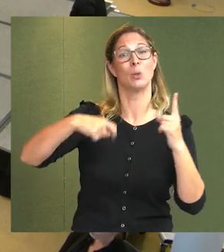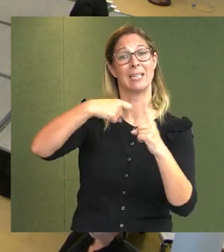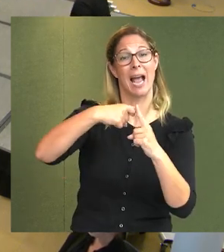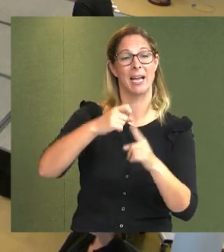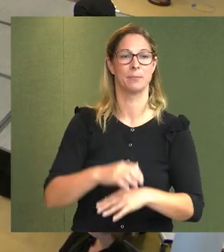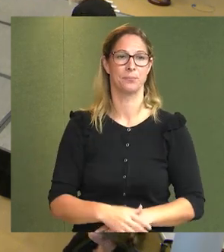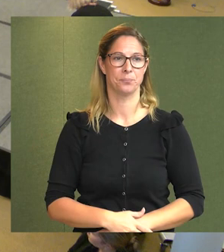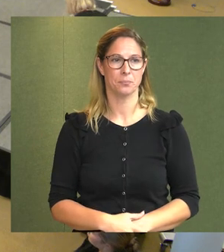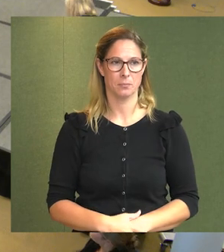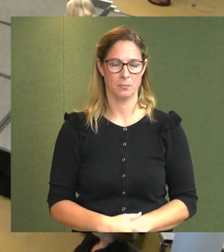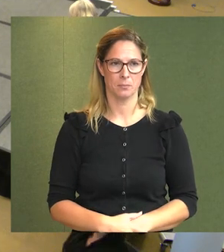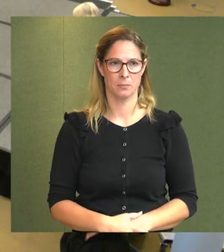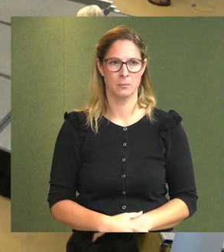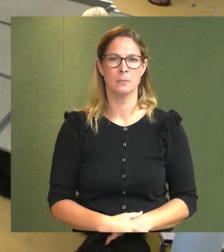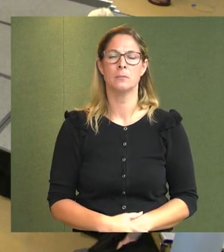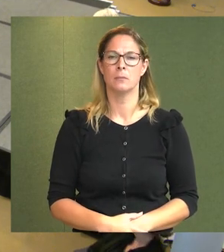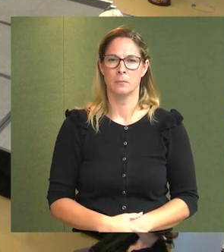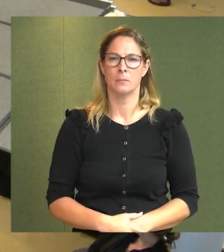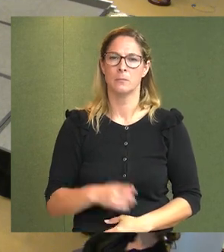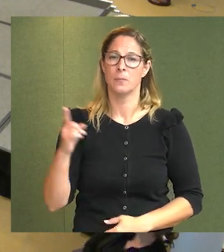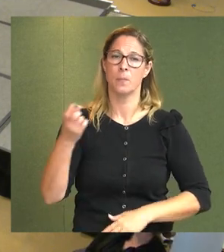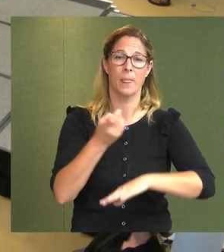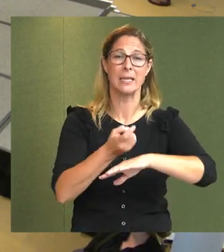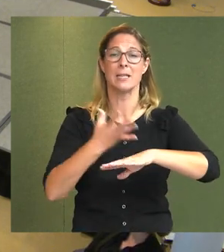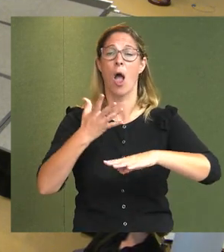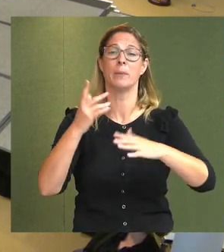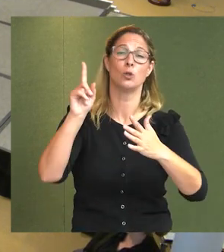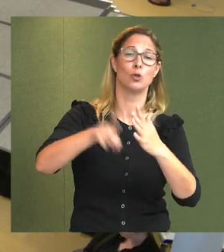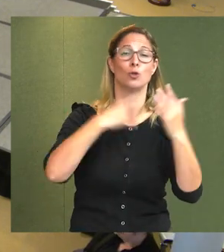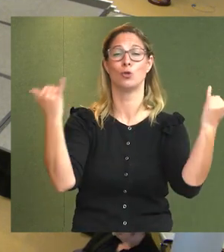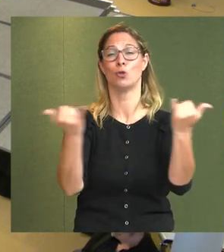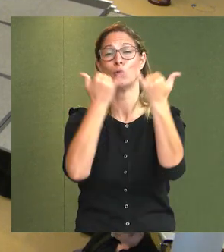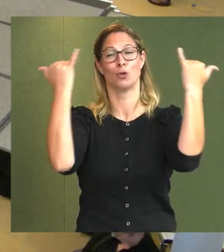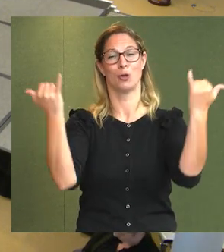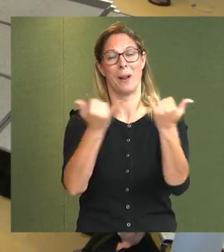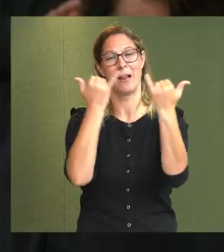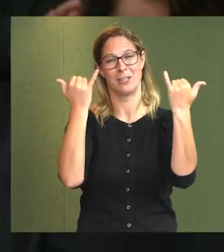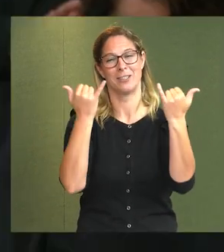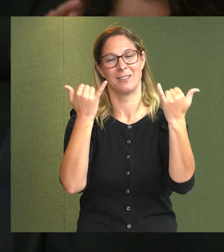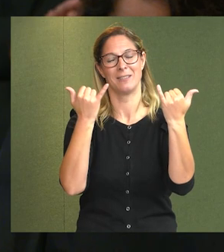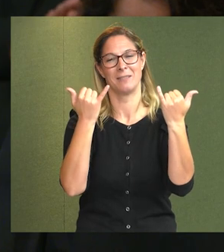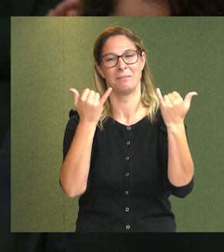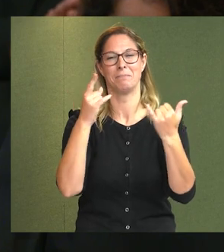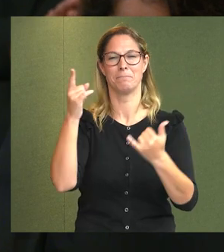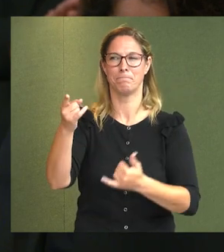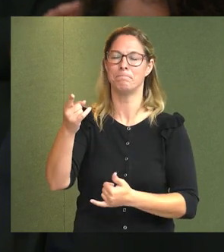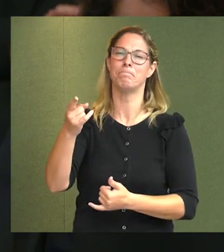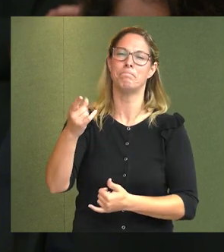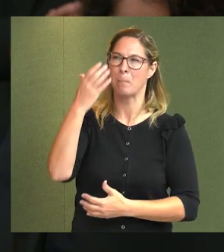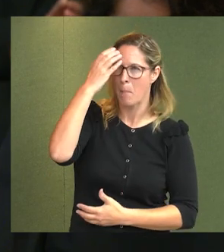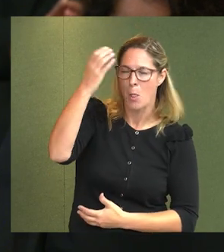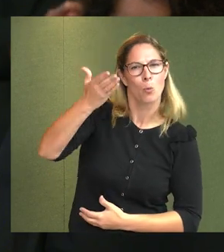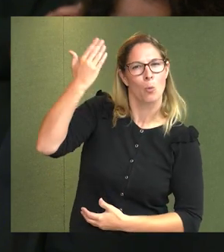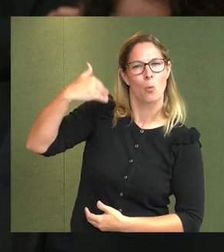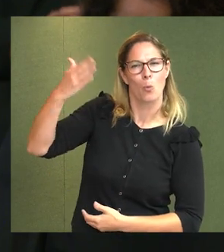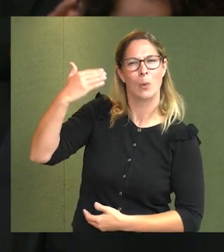As part of her Diamond Jubilee celebrations, Her Late Majesty the Queen spoke to assembled leaders of the